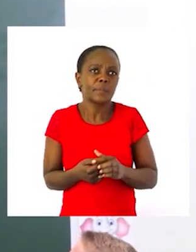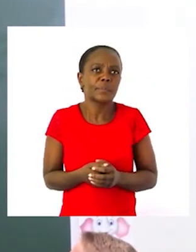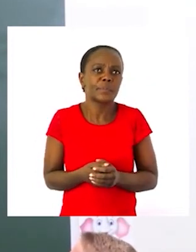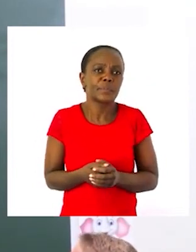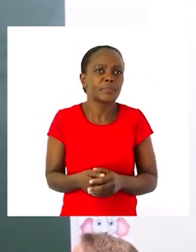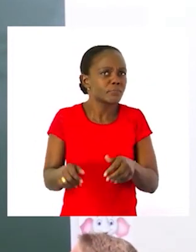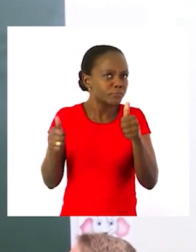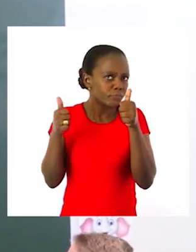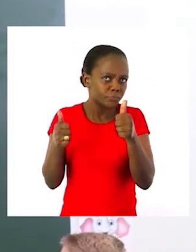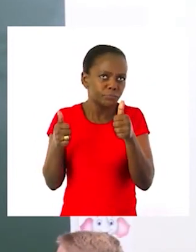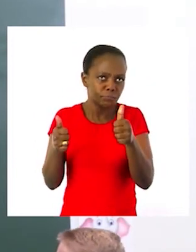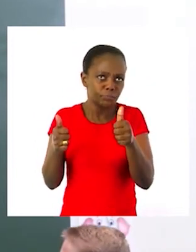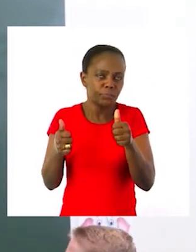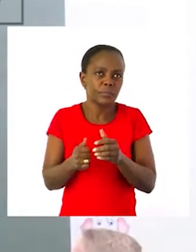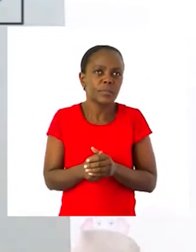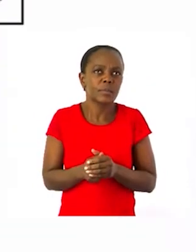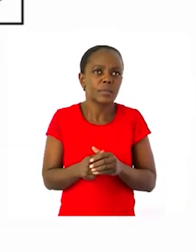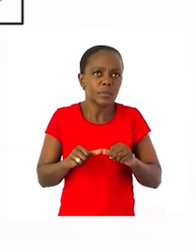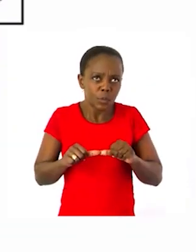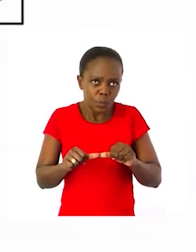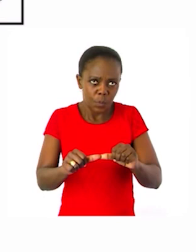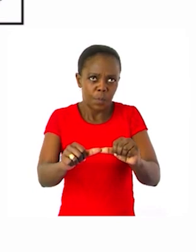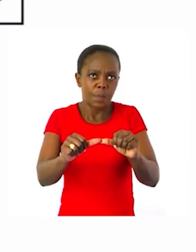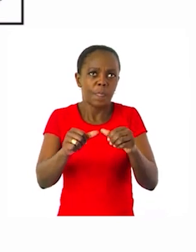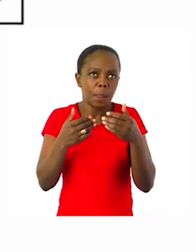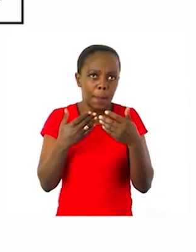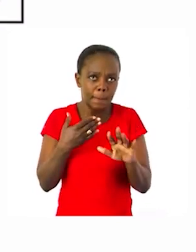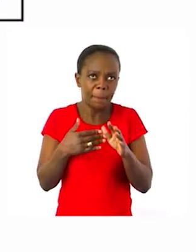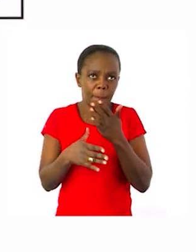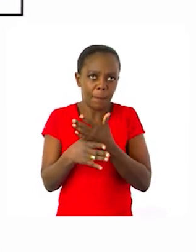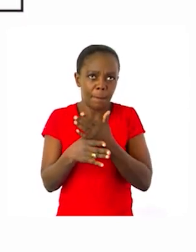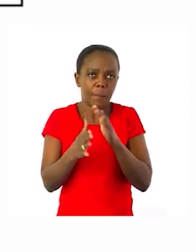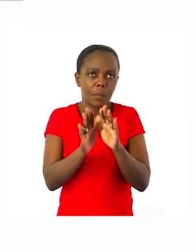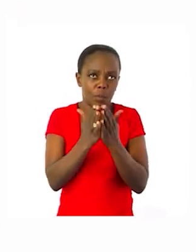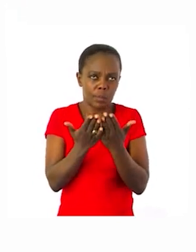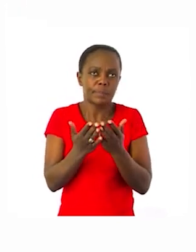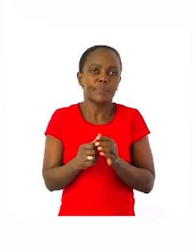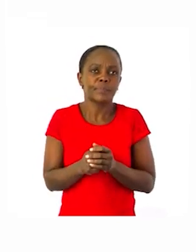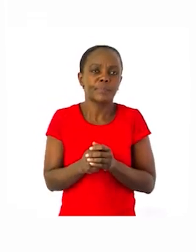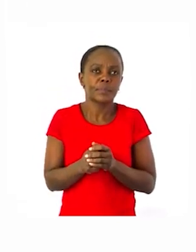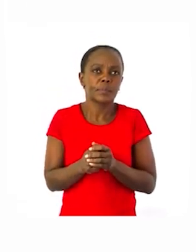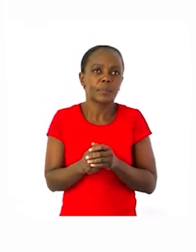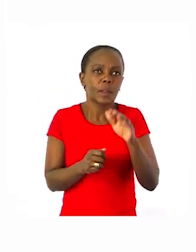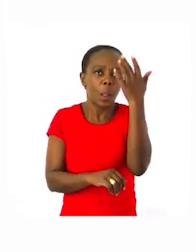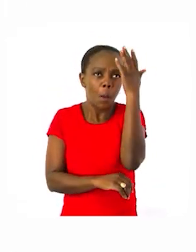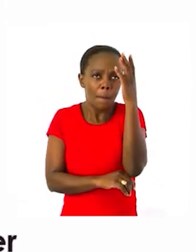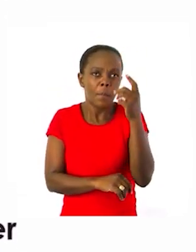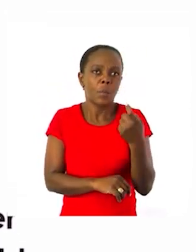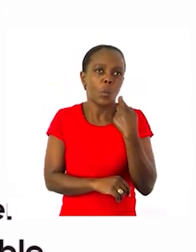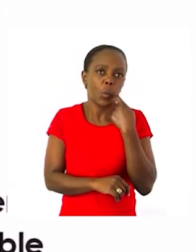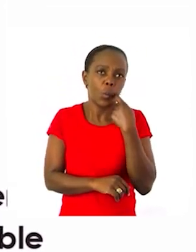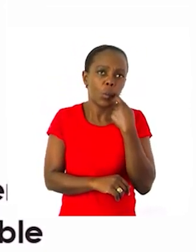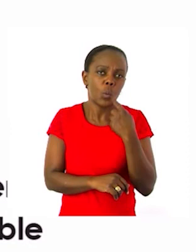Well done. I want you to complete this in your books. The other picture of the fish in a bowl, you